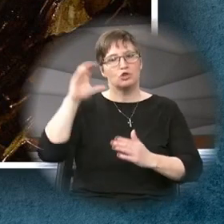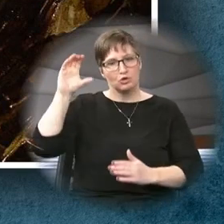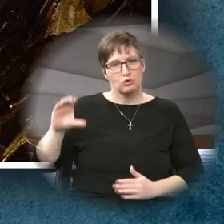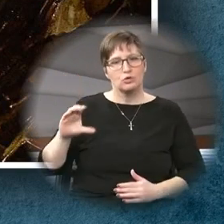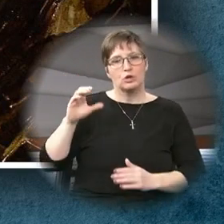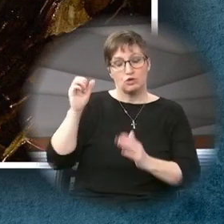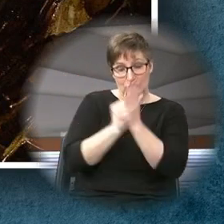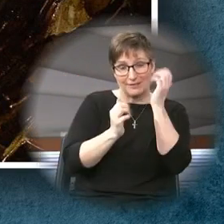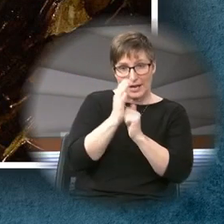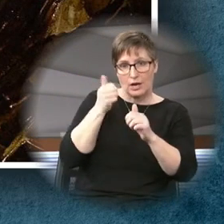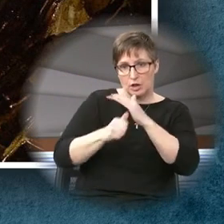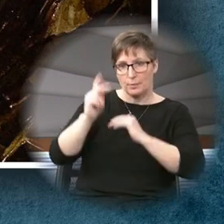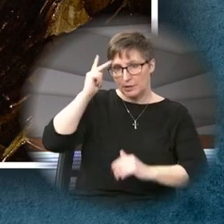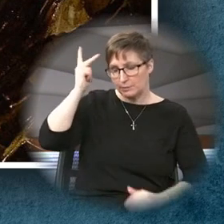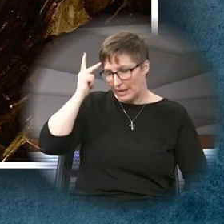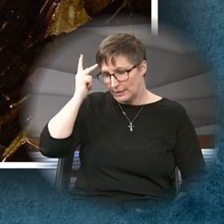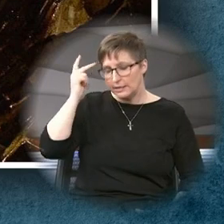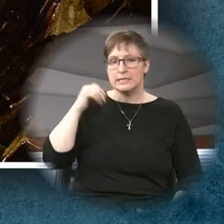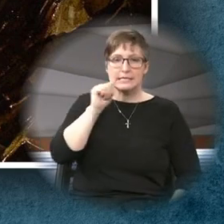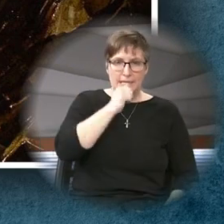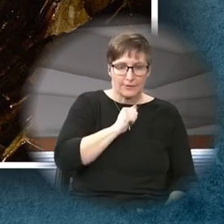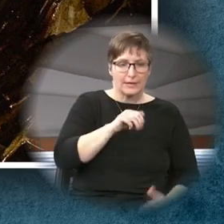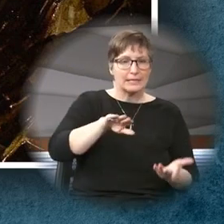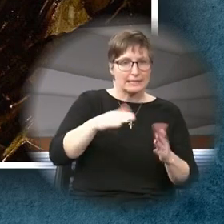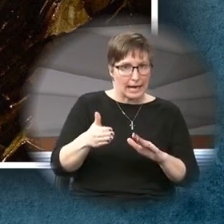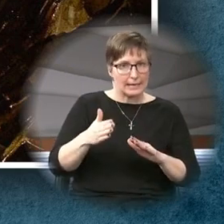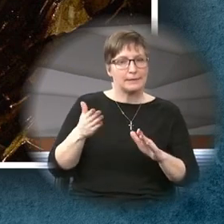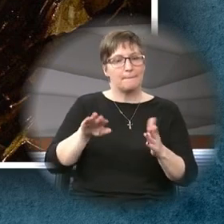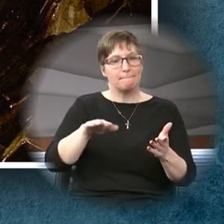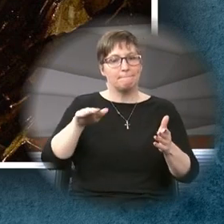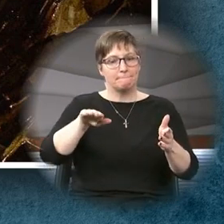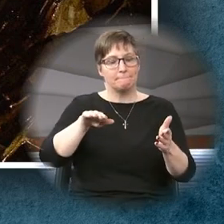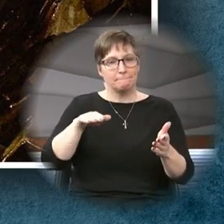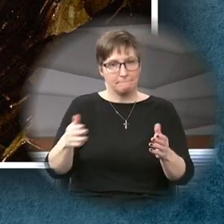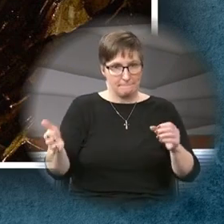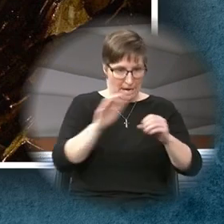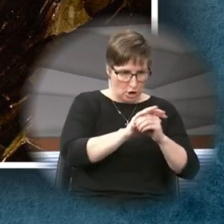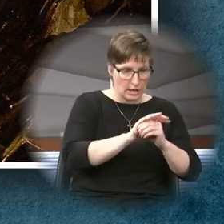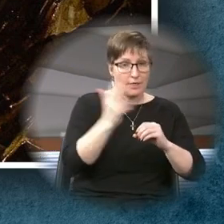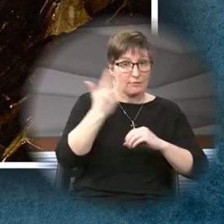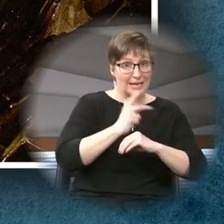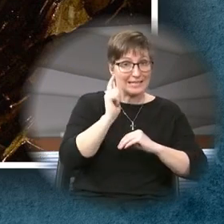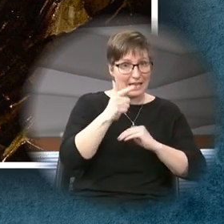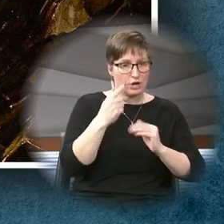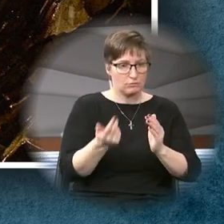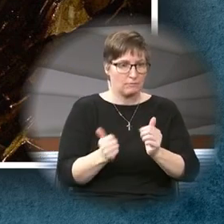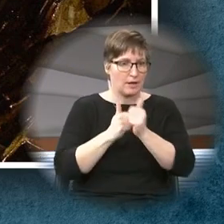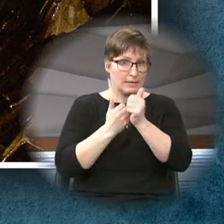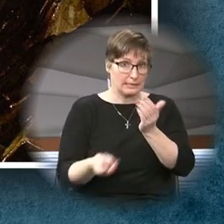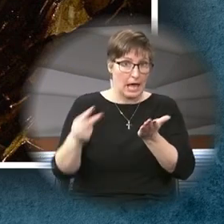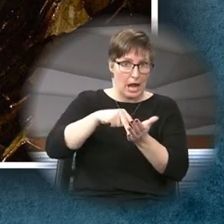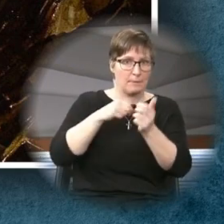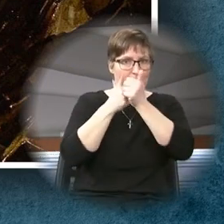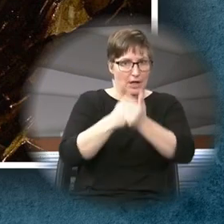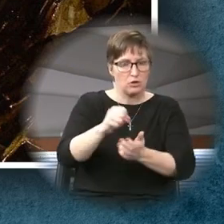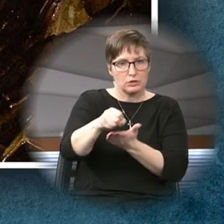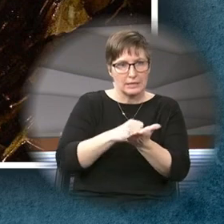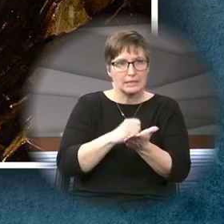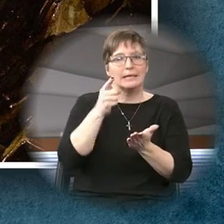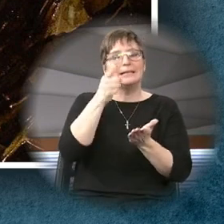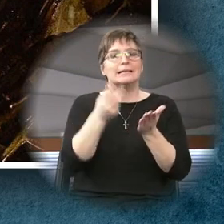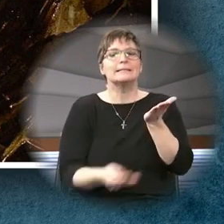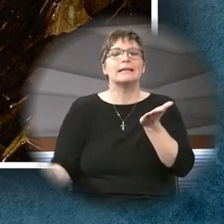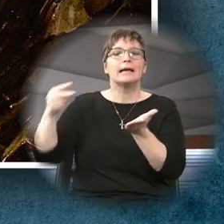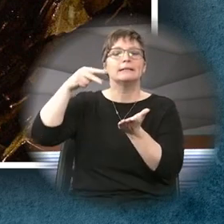under Pontius Pilate. He suffered death and was buried, and rose again on the third day in accordance with the Scriptures.